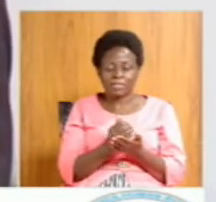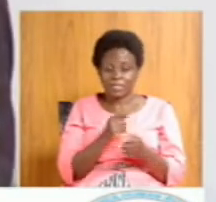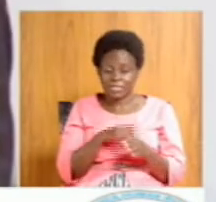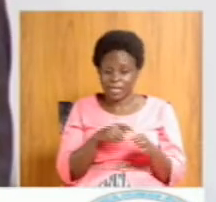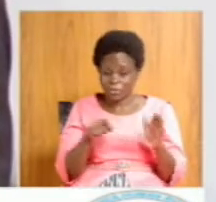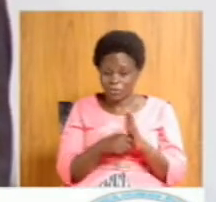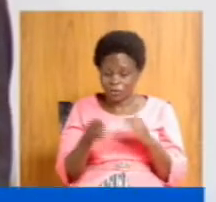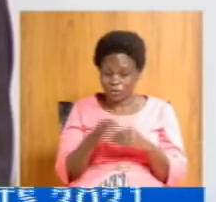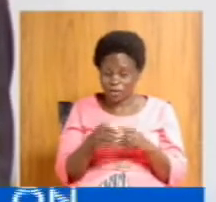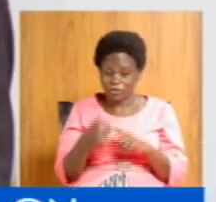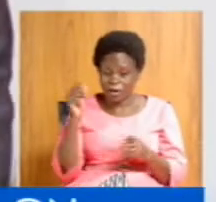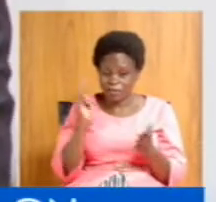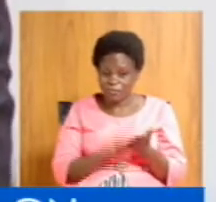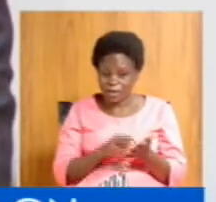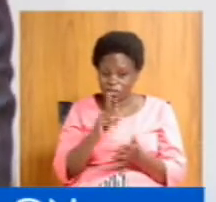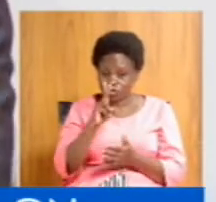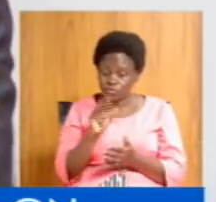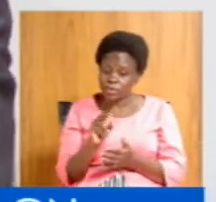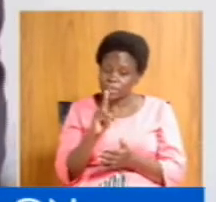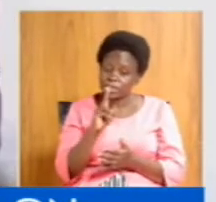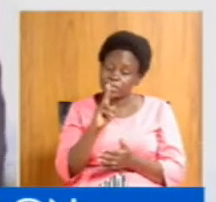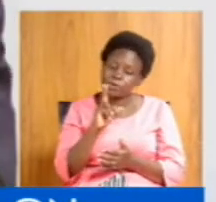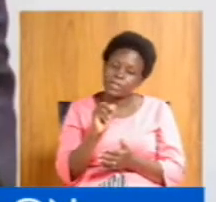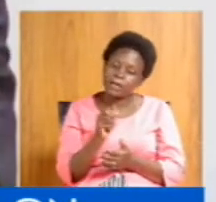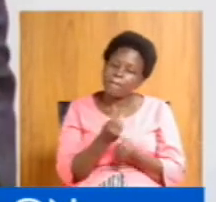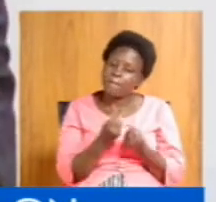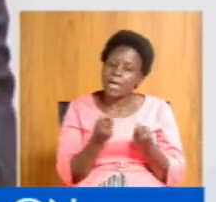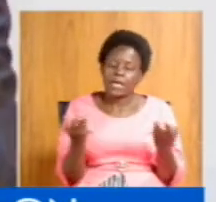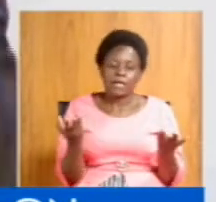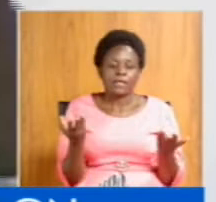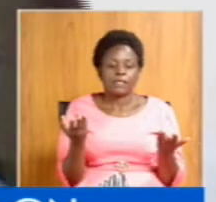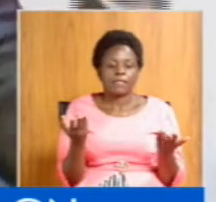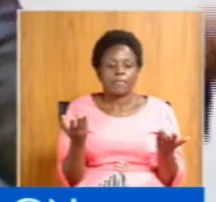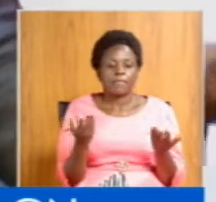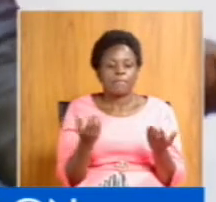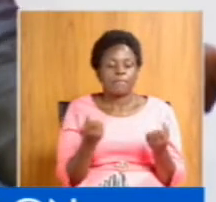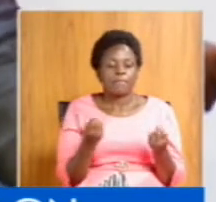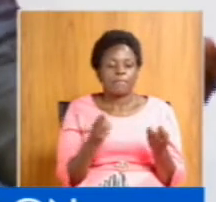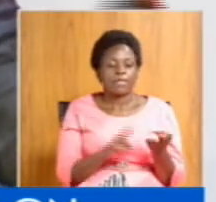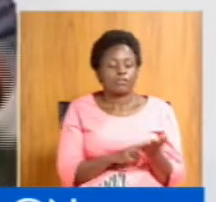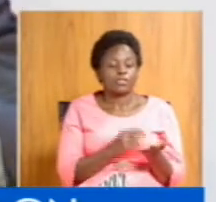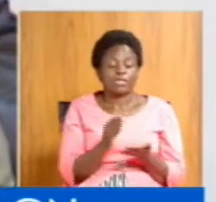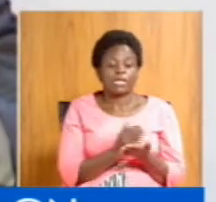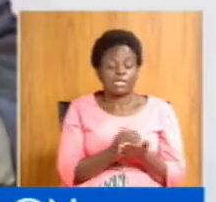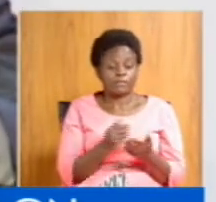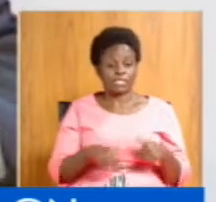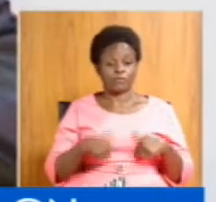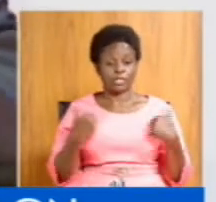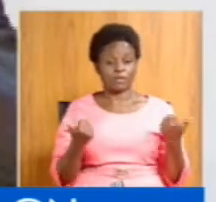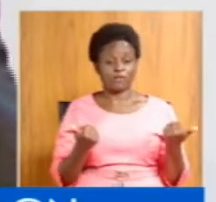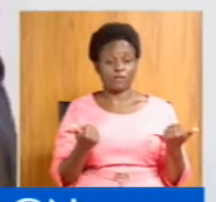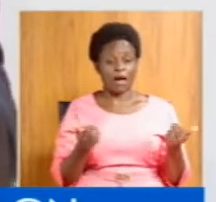was a lockdown in March 2020 most of them used their savings for survival